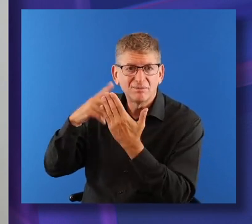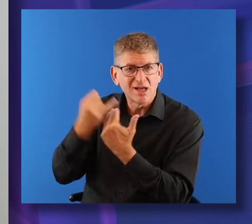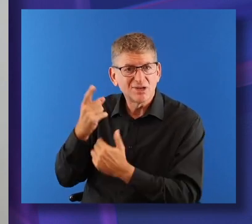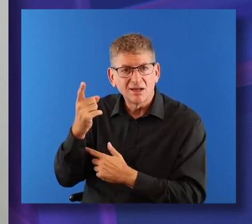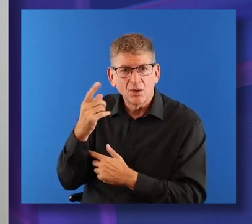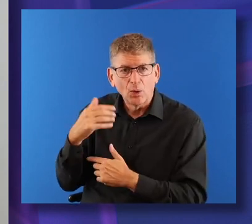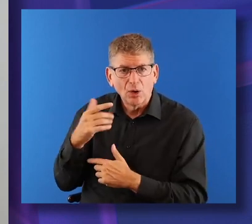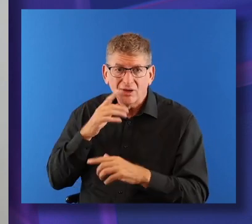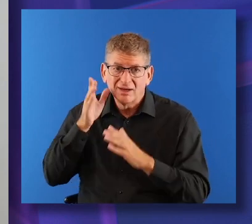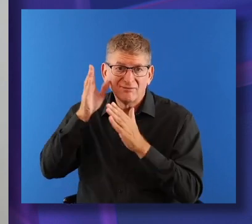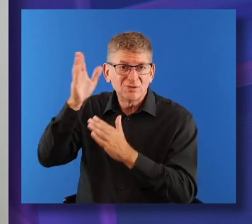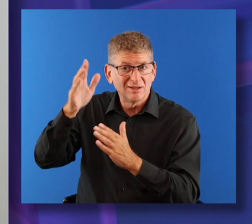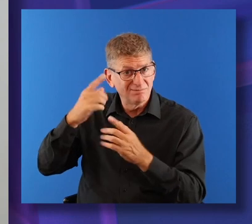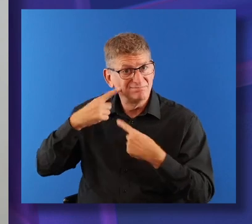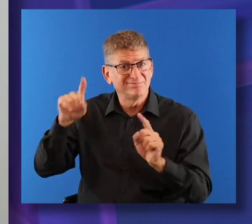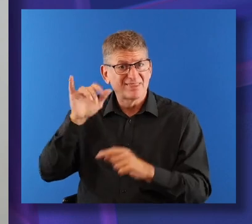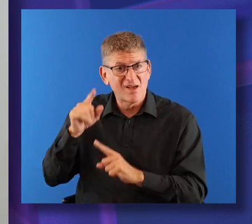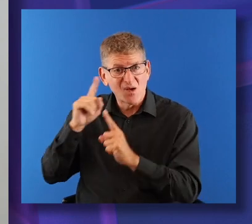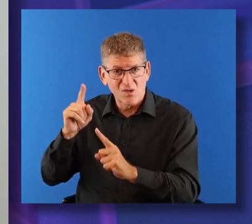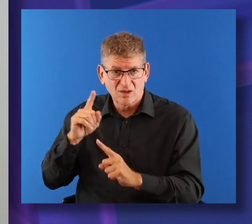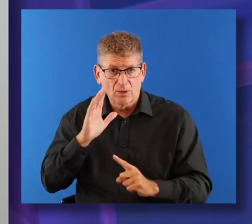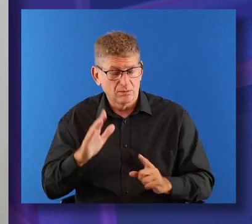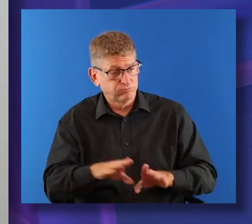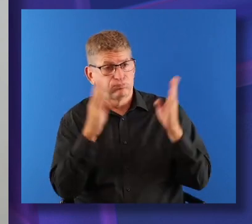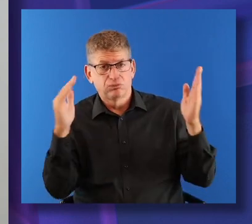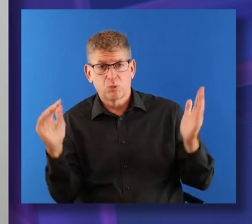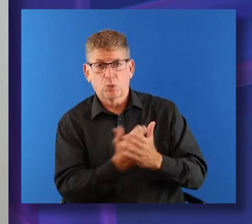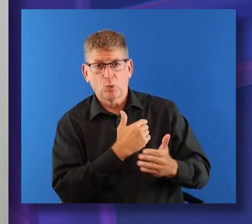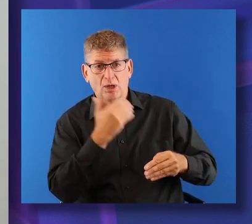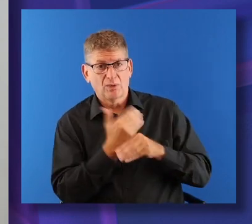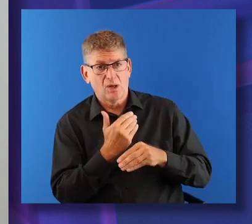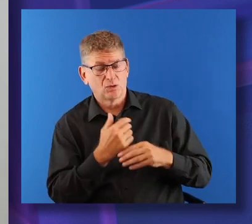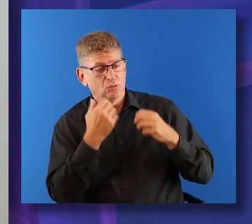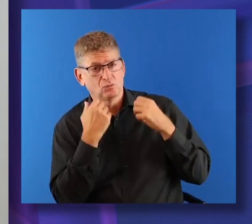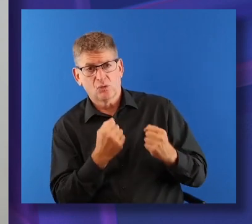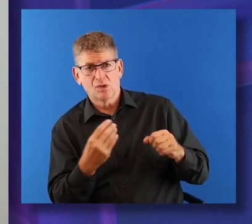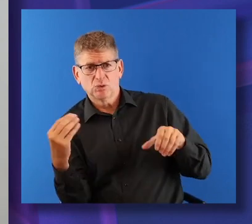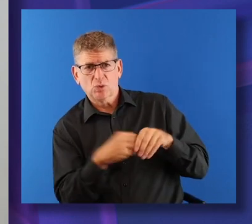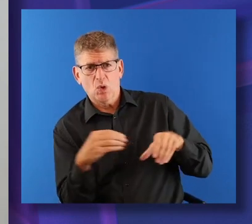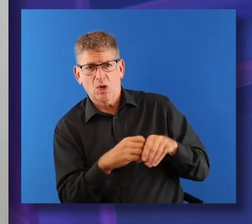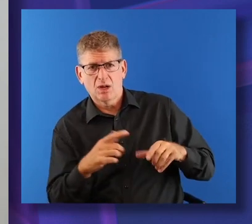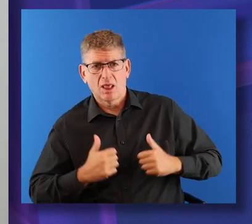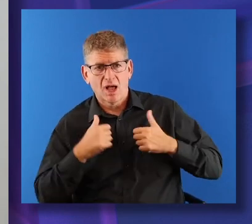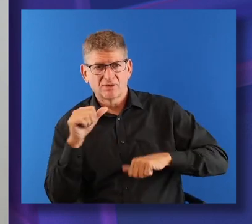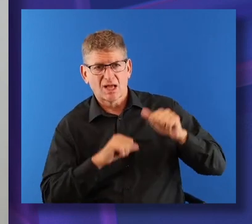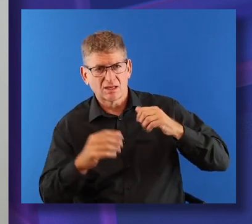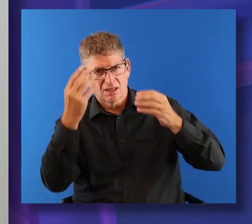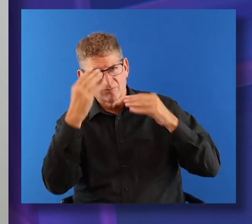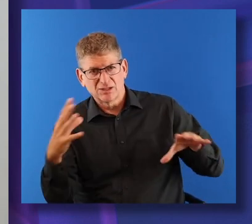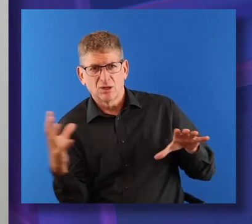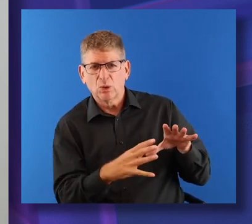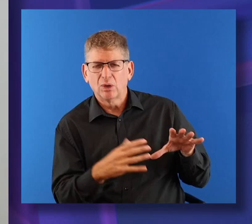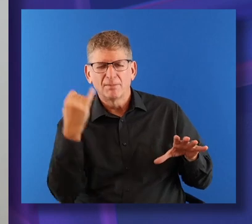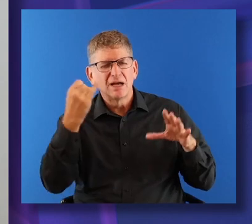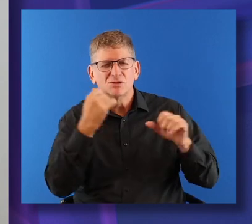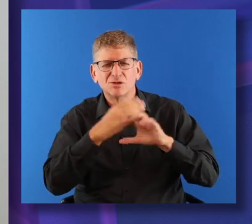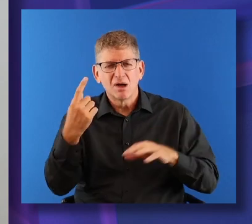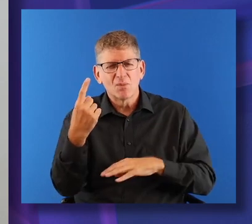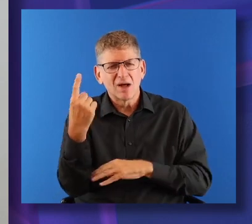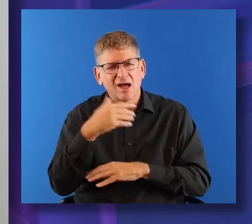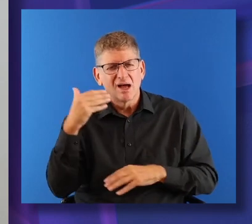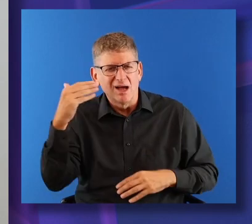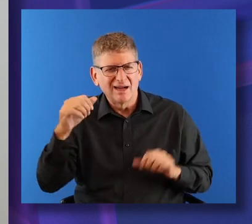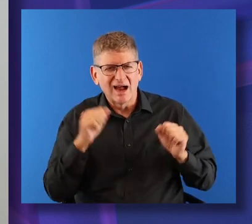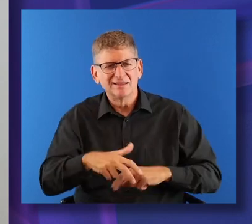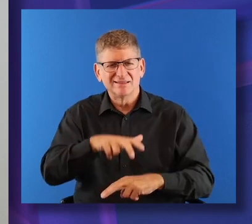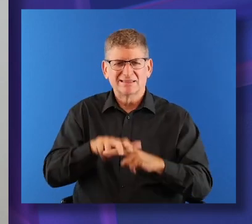for exploring life science. Just imagine, someday we can simply sit in front of a computer without doing